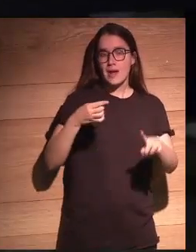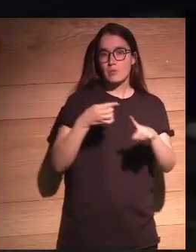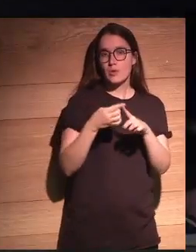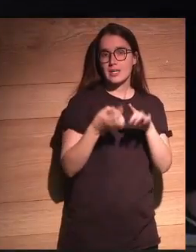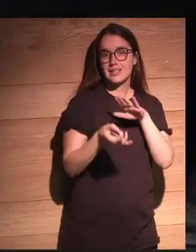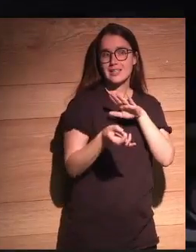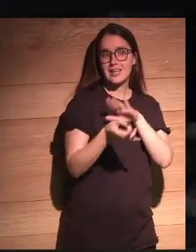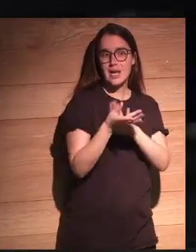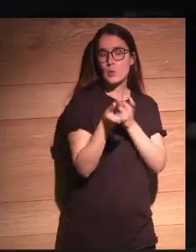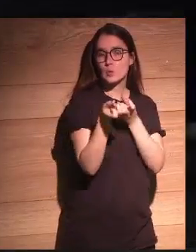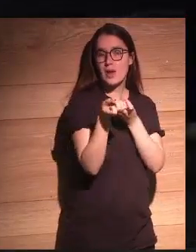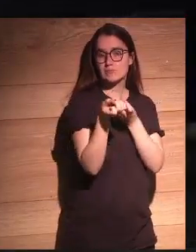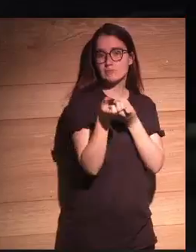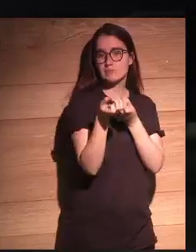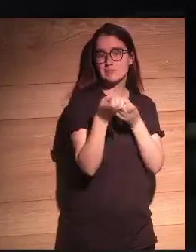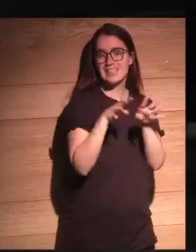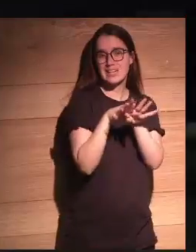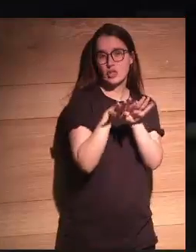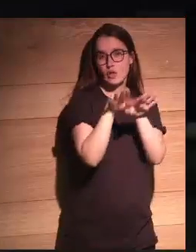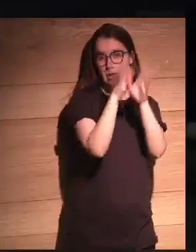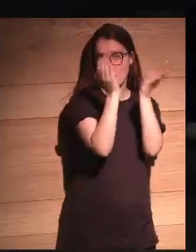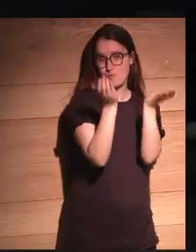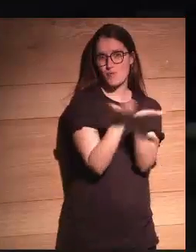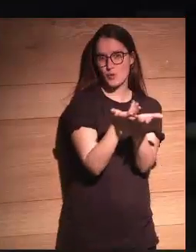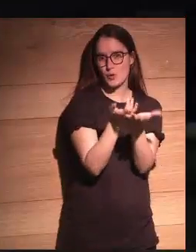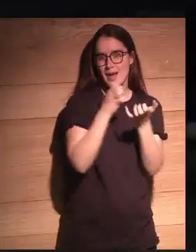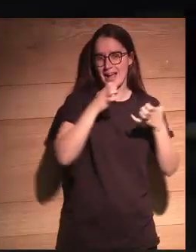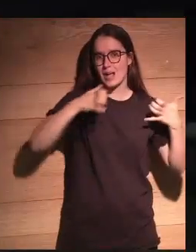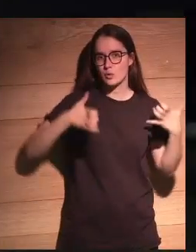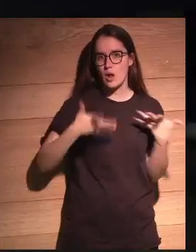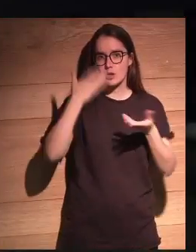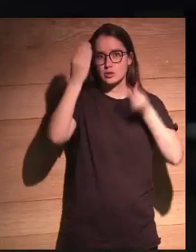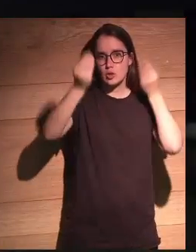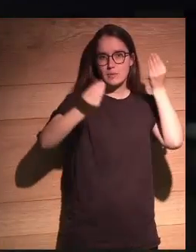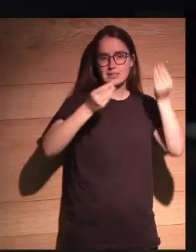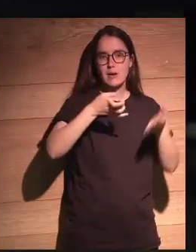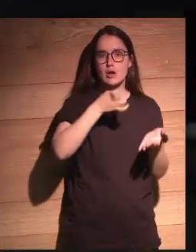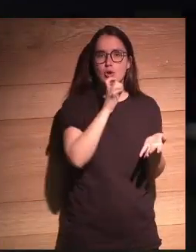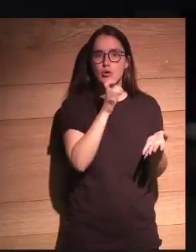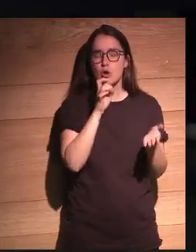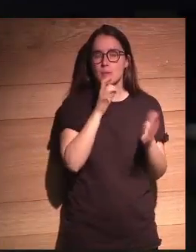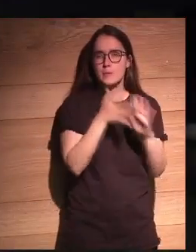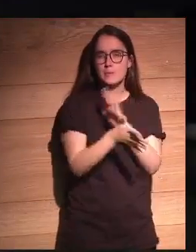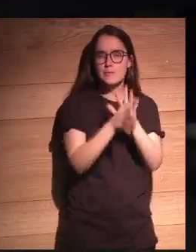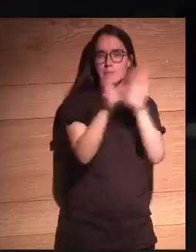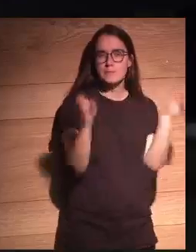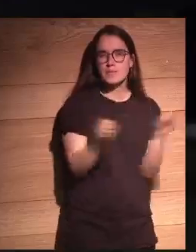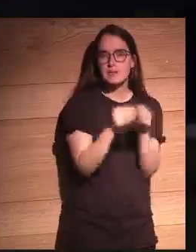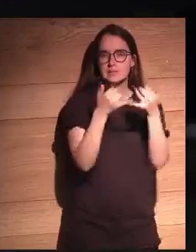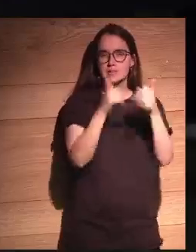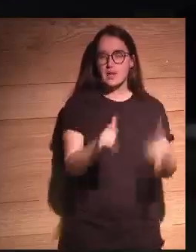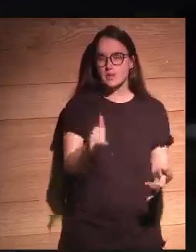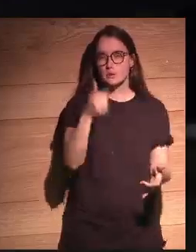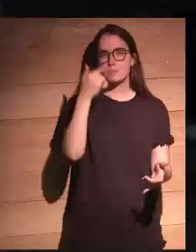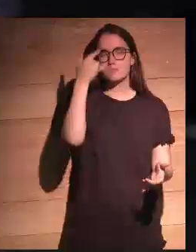showing books that were. Cuando pensaba en que nos reúne, se me